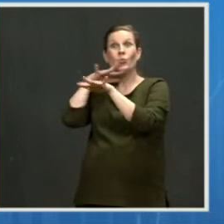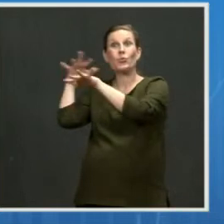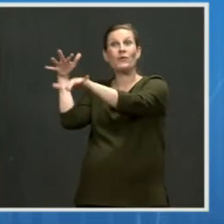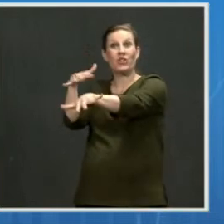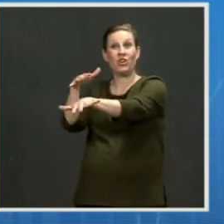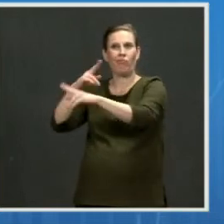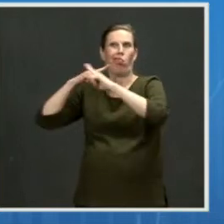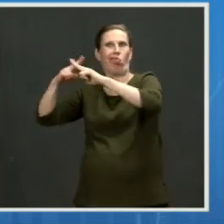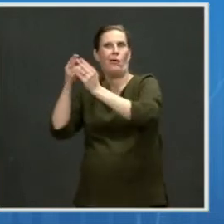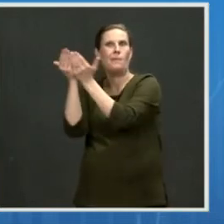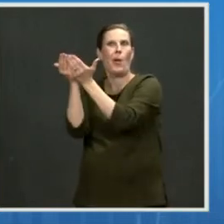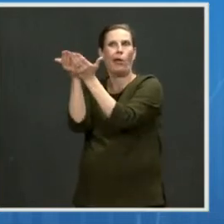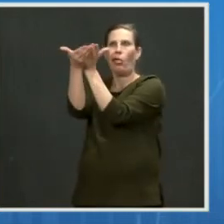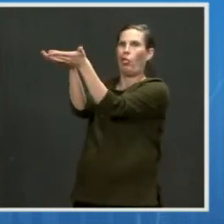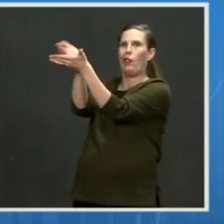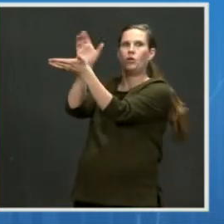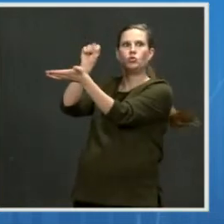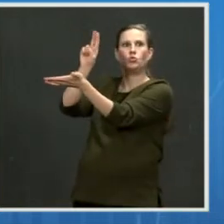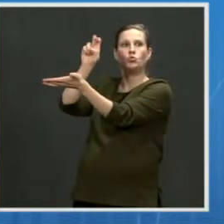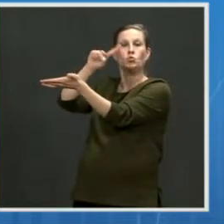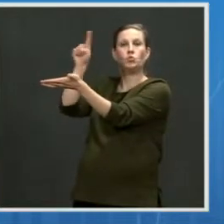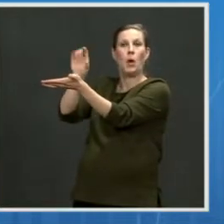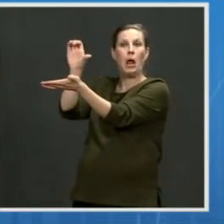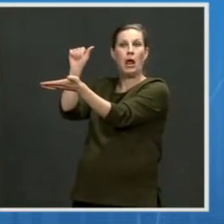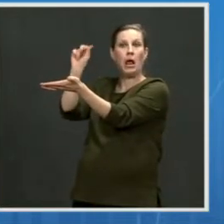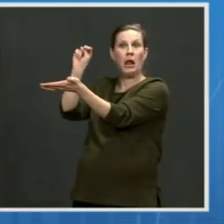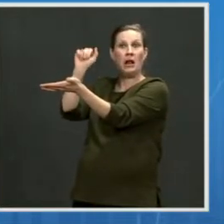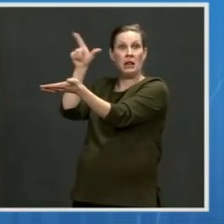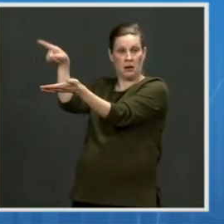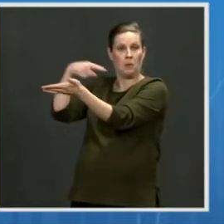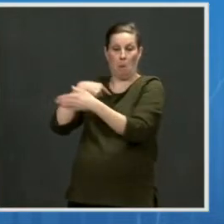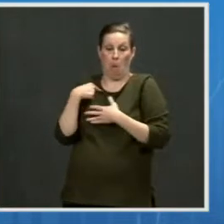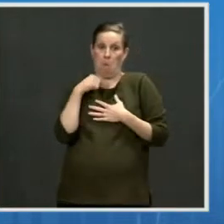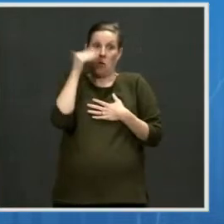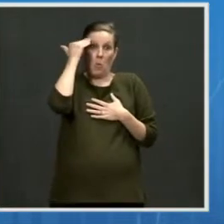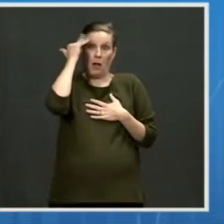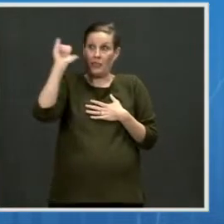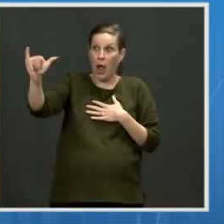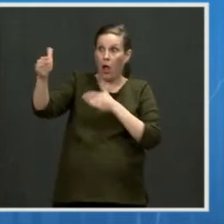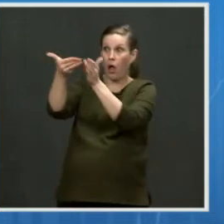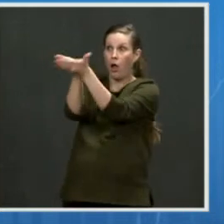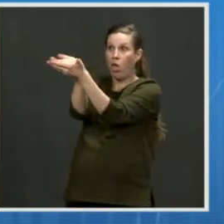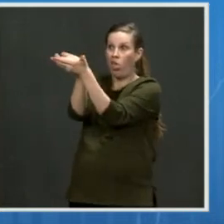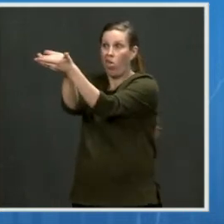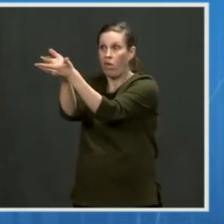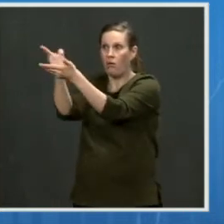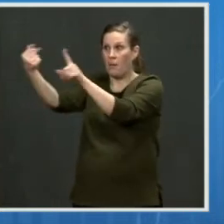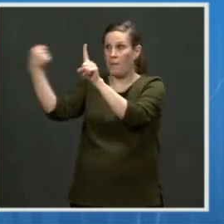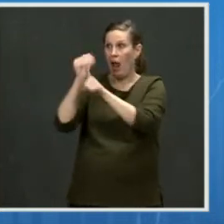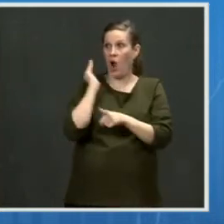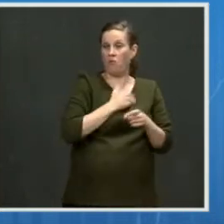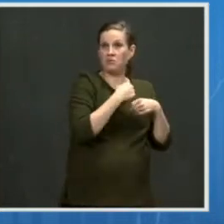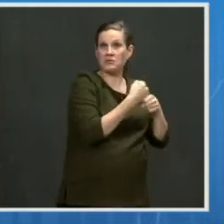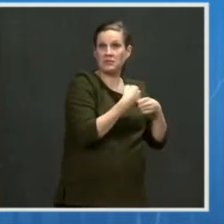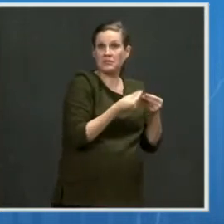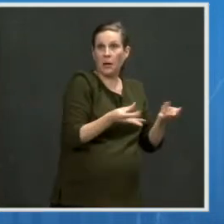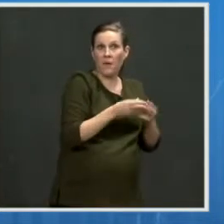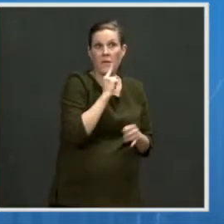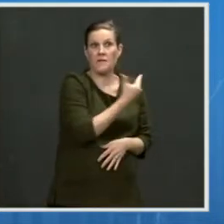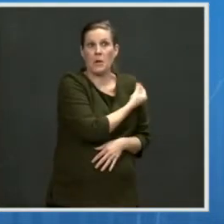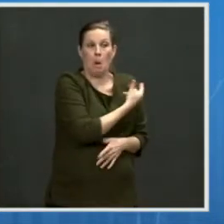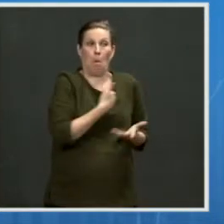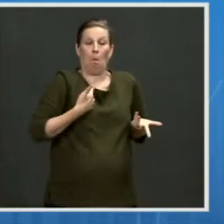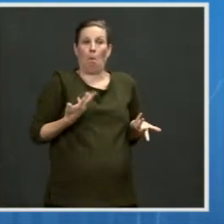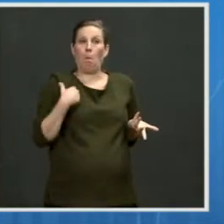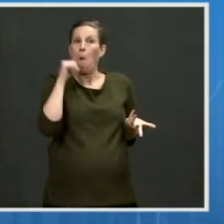differently, but none that I'm aware of, and we didn't have to send people over to dig the ship out, so we were able to keep them focused on